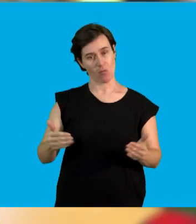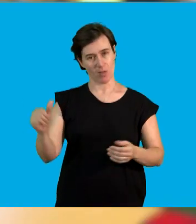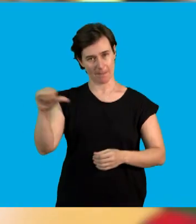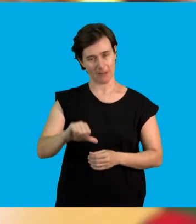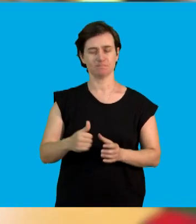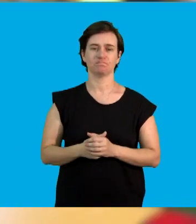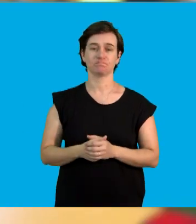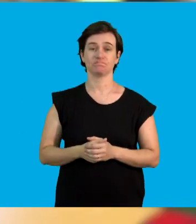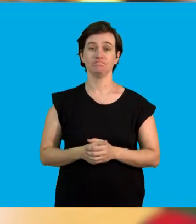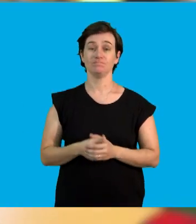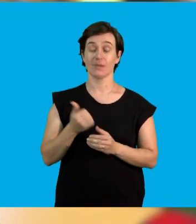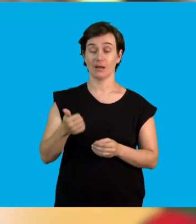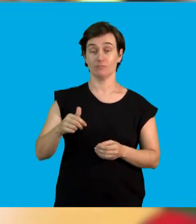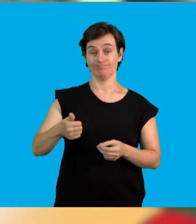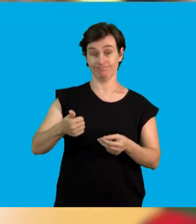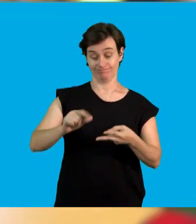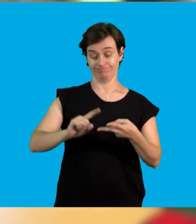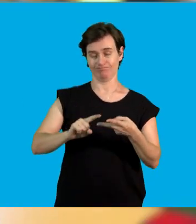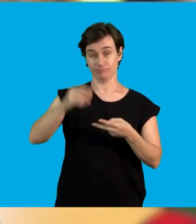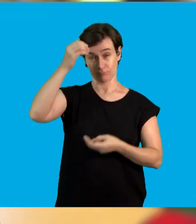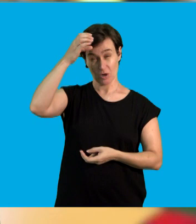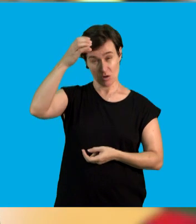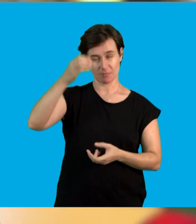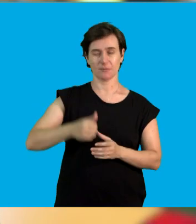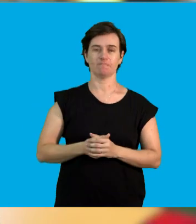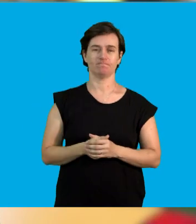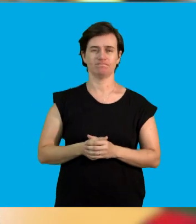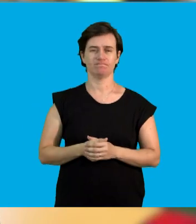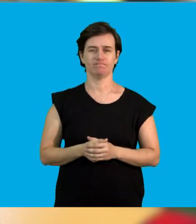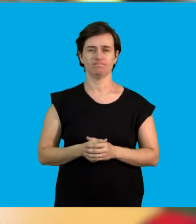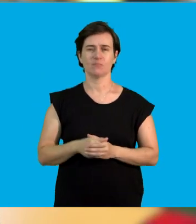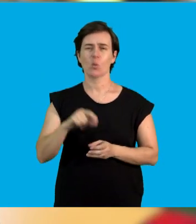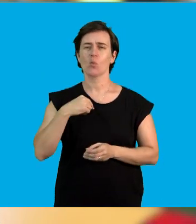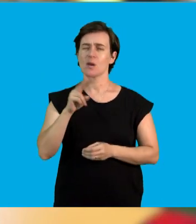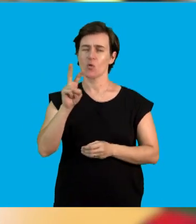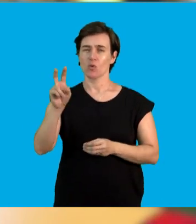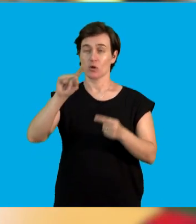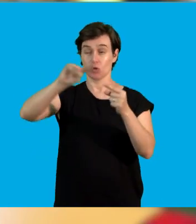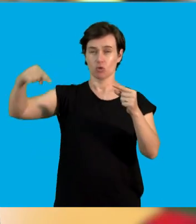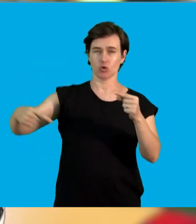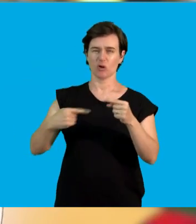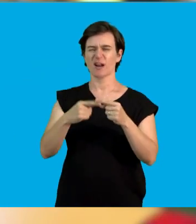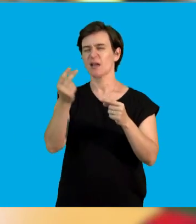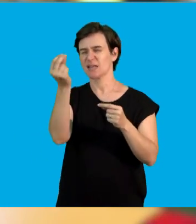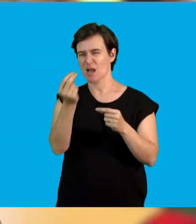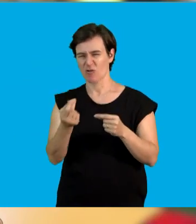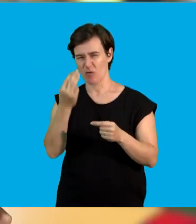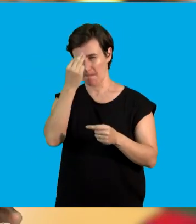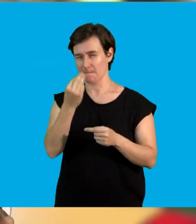Welcome back, learners. Now jumping on to our second concept, whereby we're going to be looking at second diagrams that are connected in